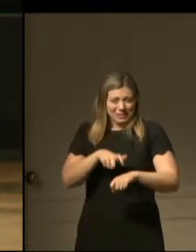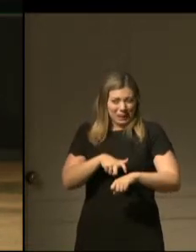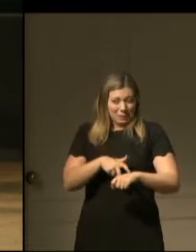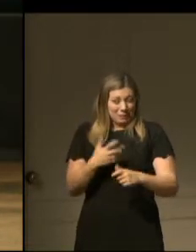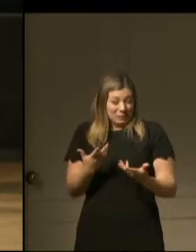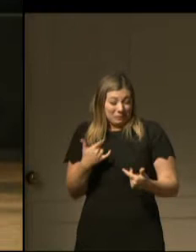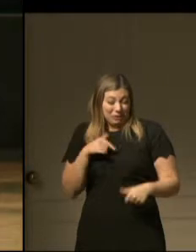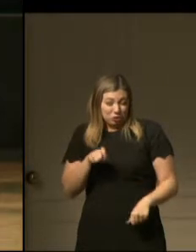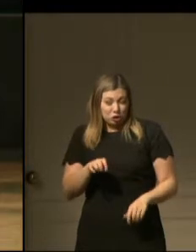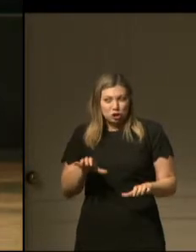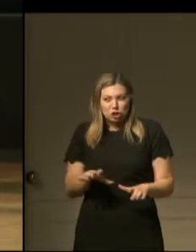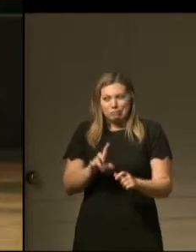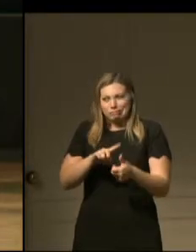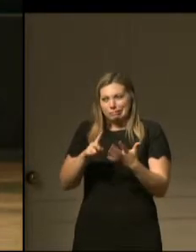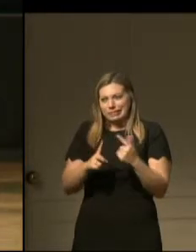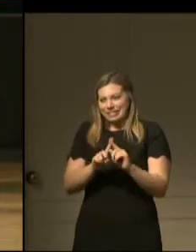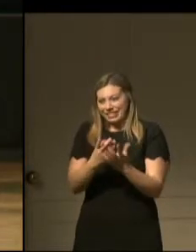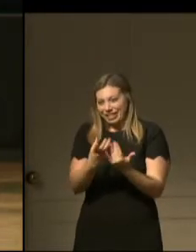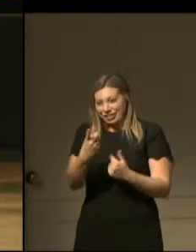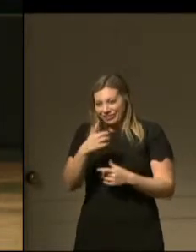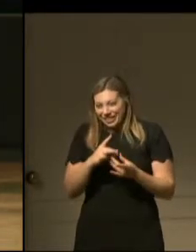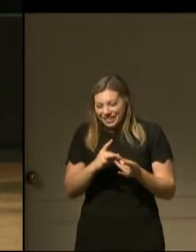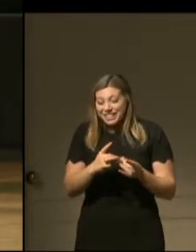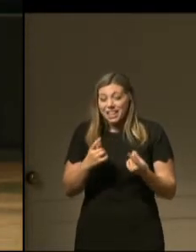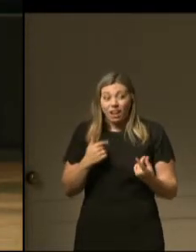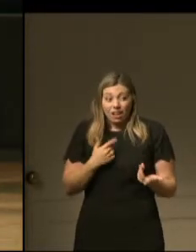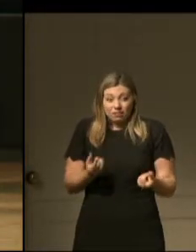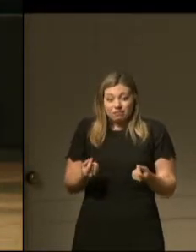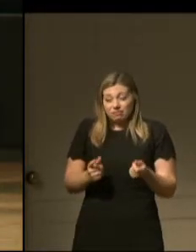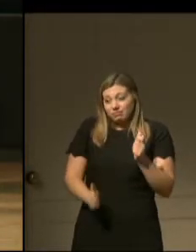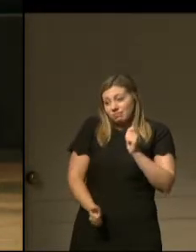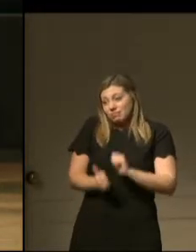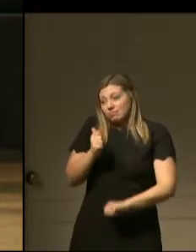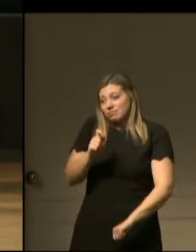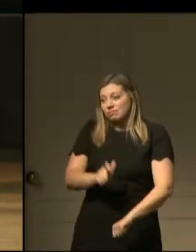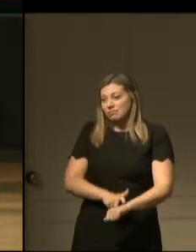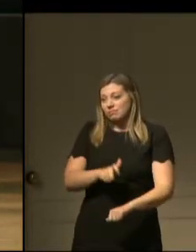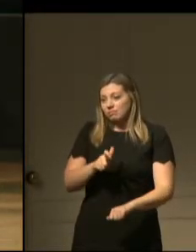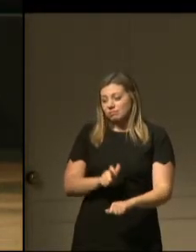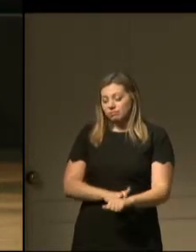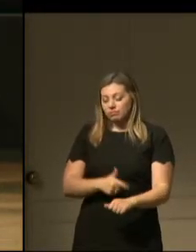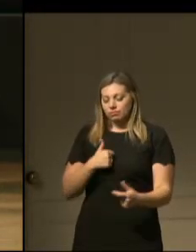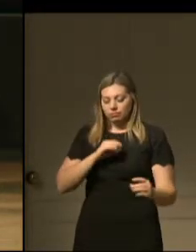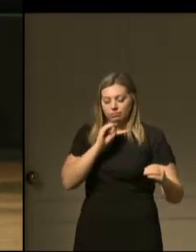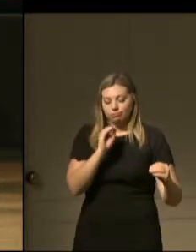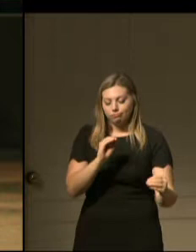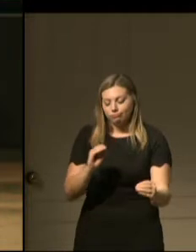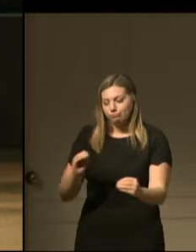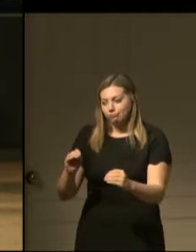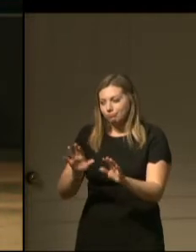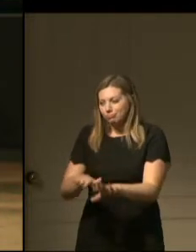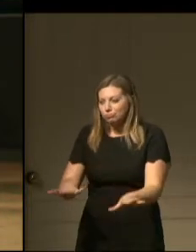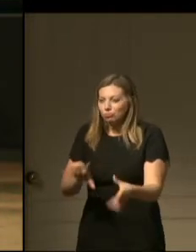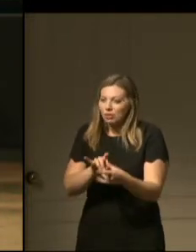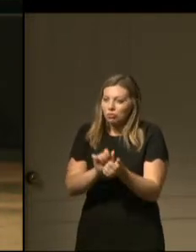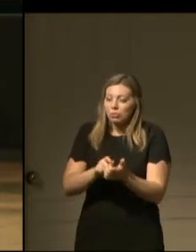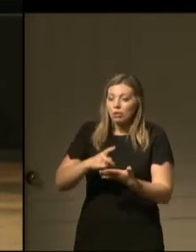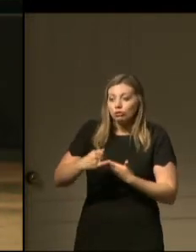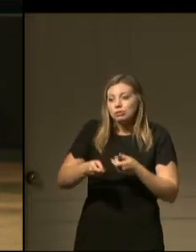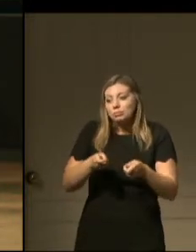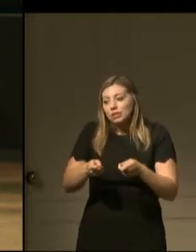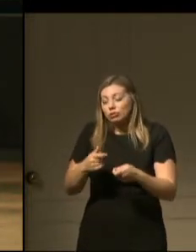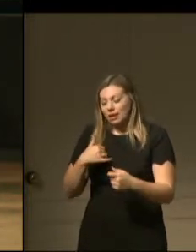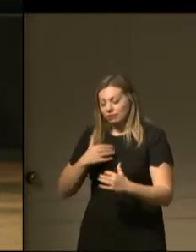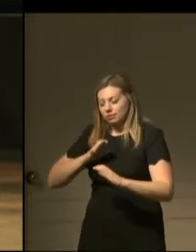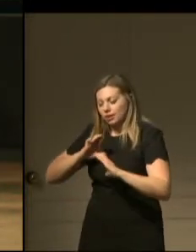should doing all of those things that you said. I spend most of my time teaching kids about project management and having